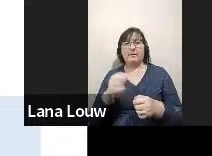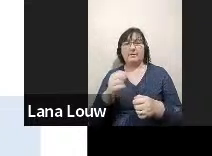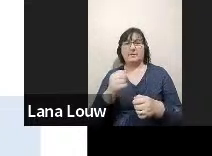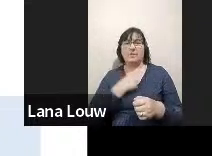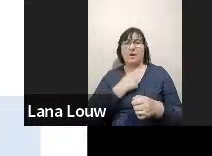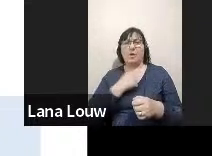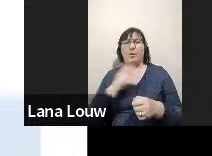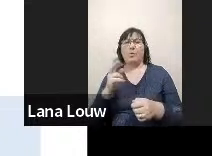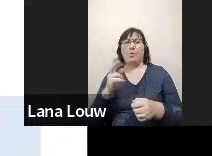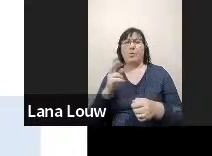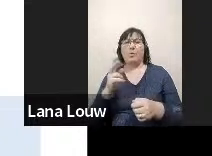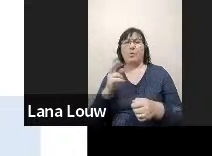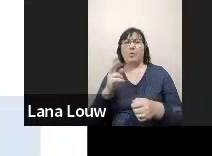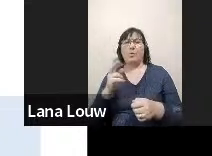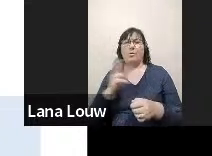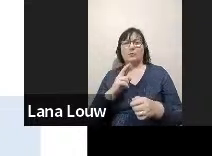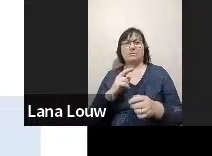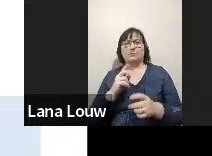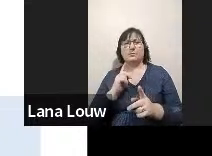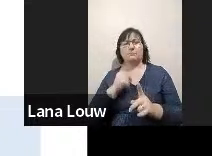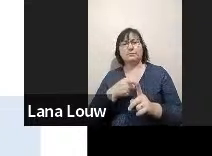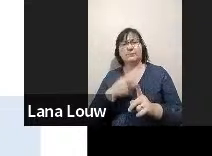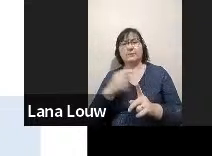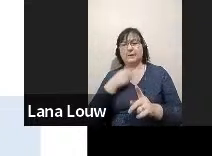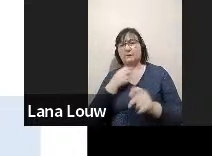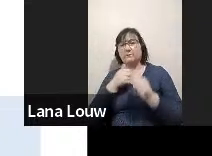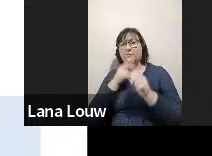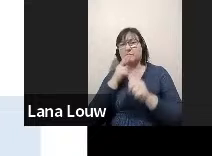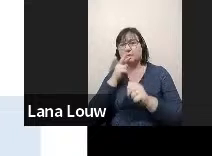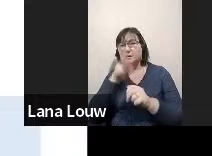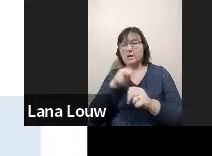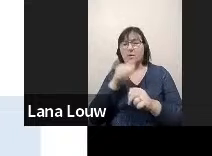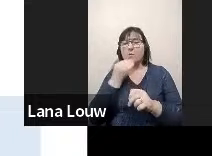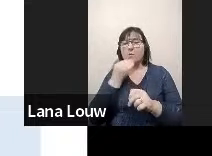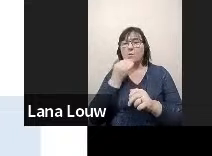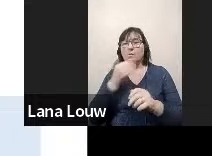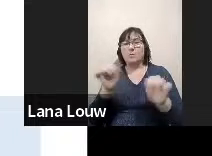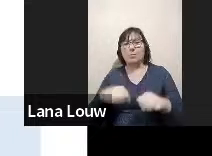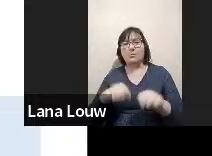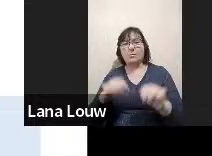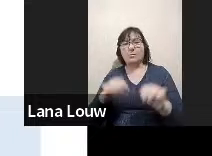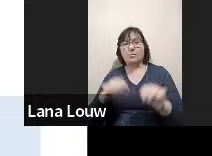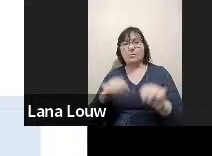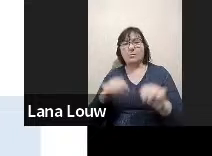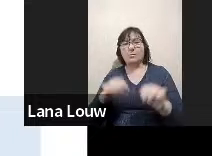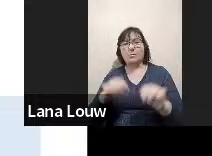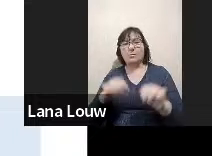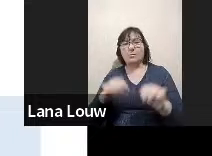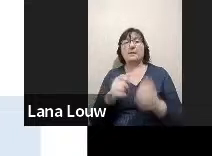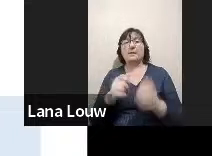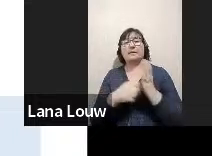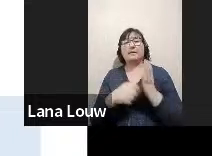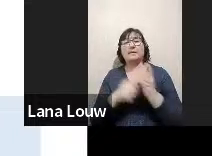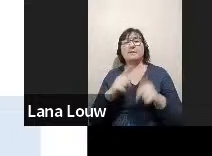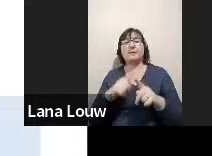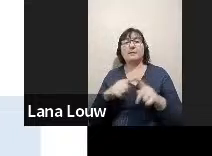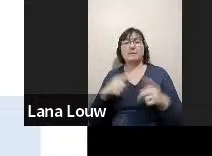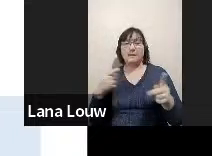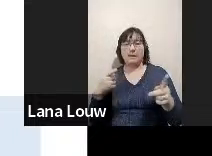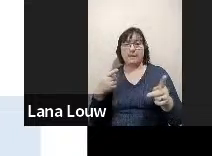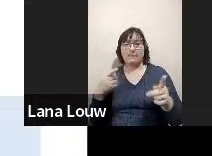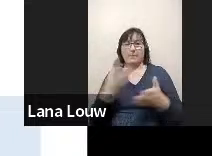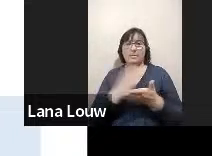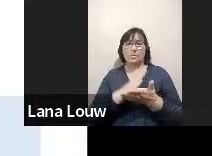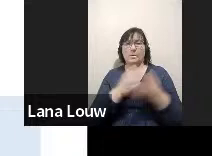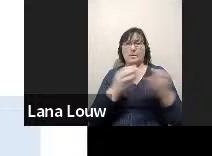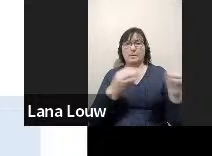who authorizes the transfer of tax type between entities. Okay, so the registered representative is the